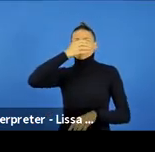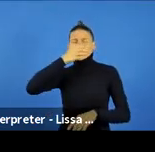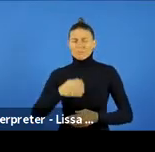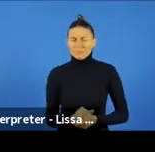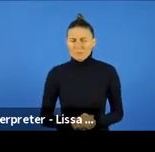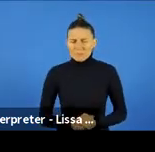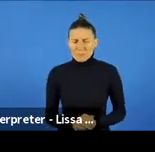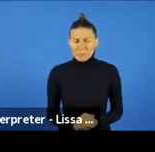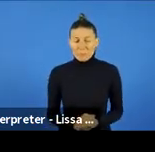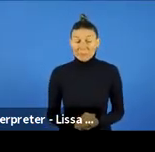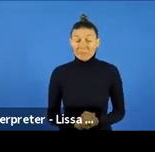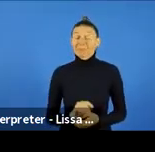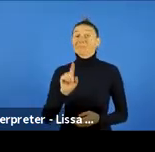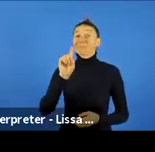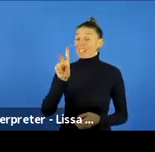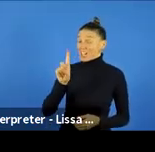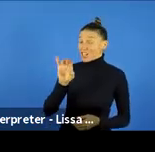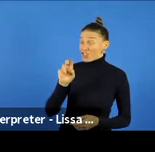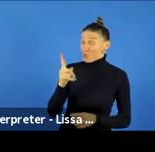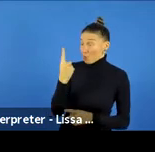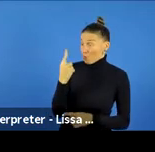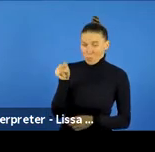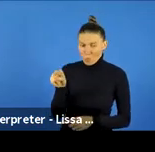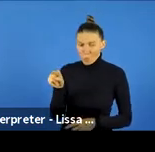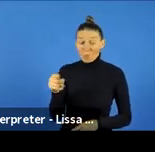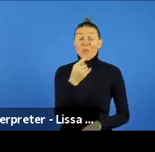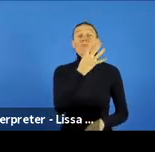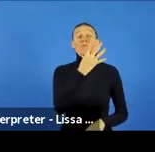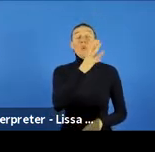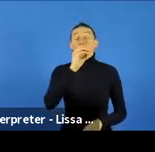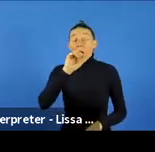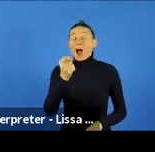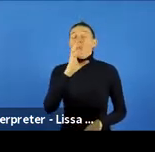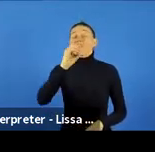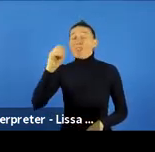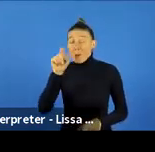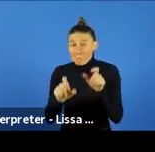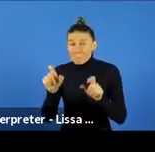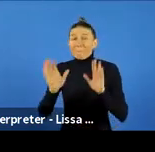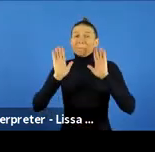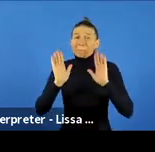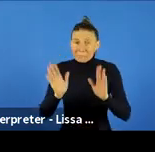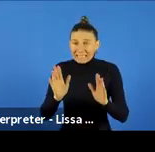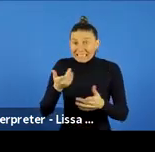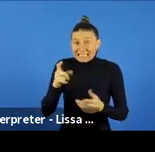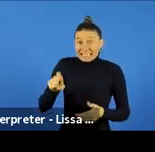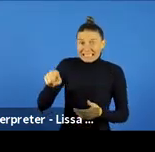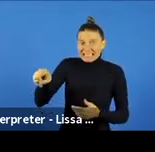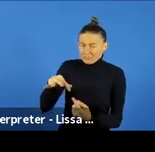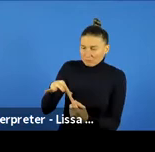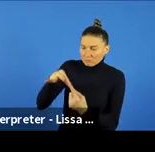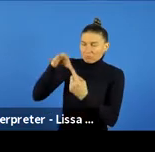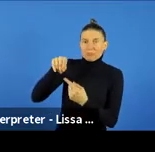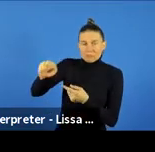Just like Dirk, there's more than 400,000 people per year that need a special control. That can be because